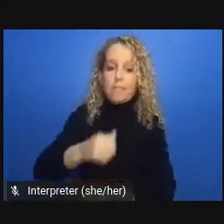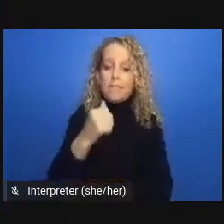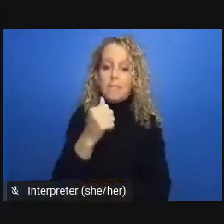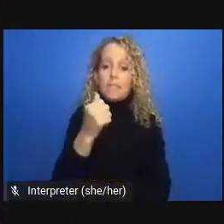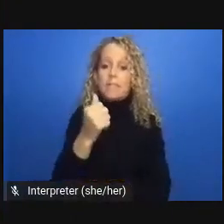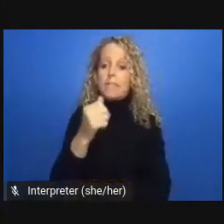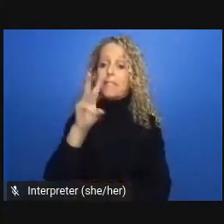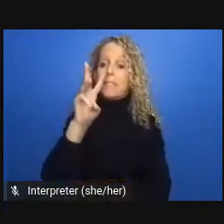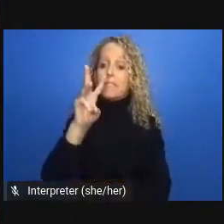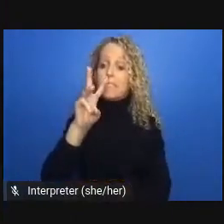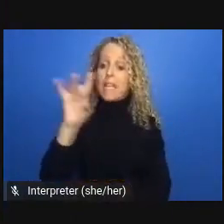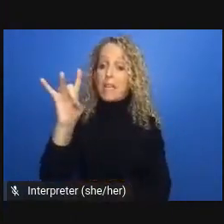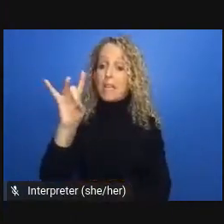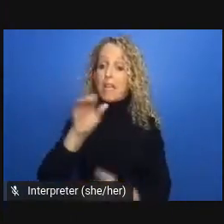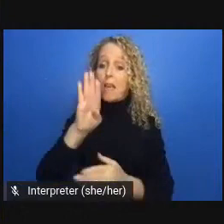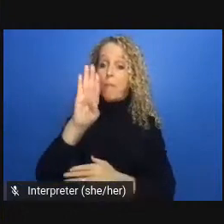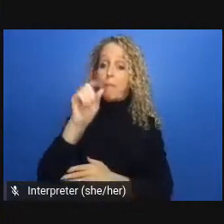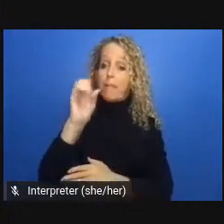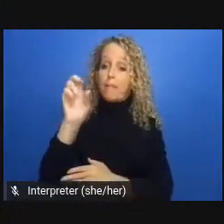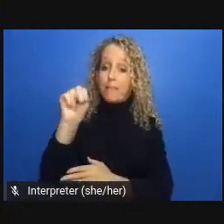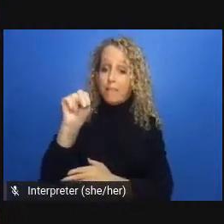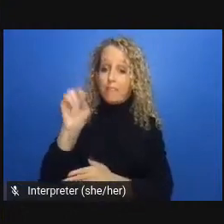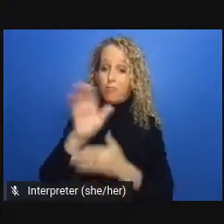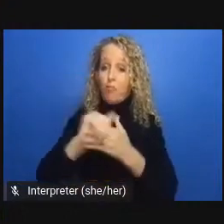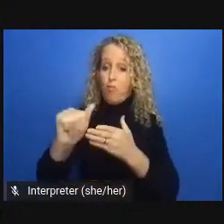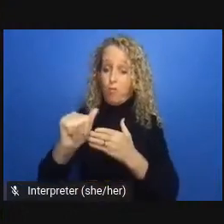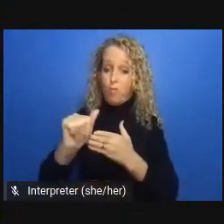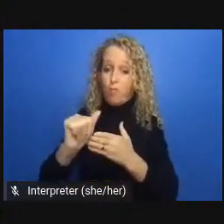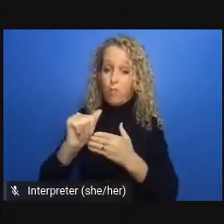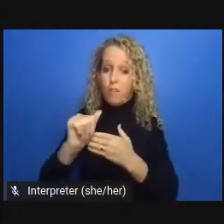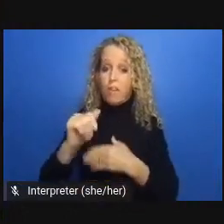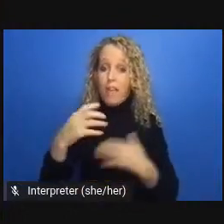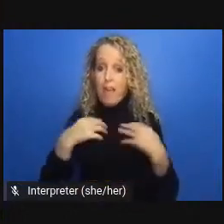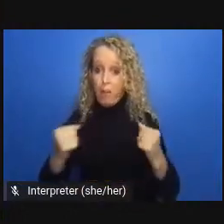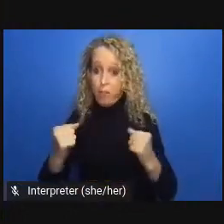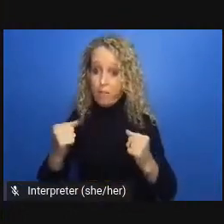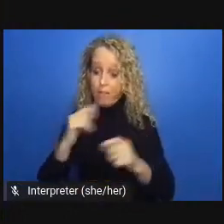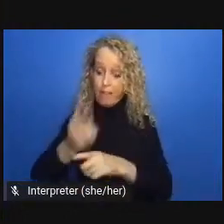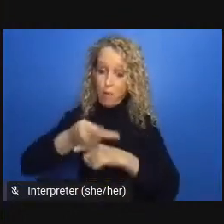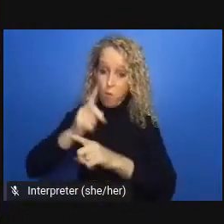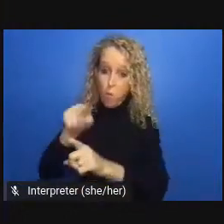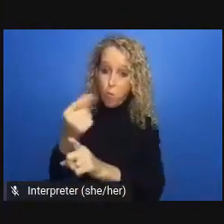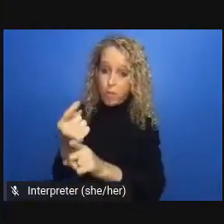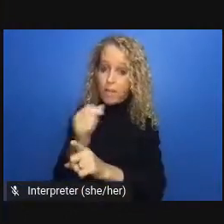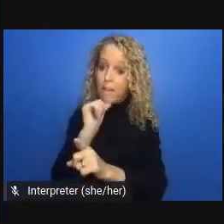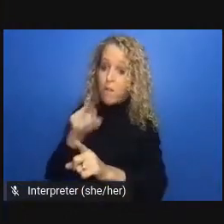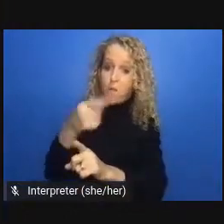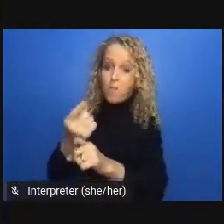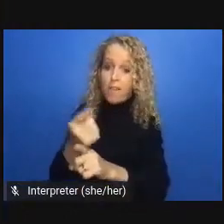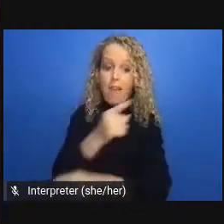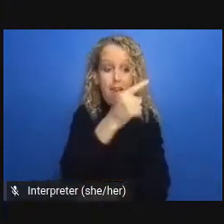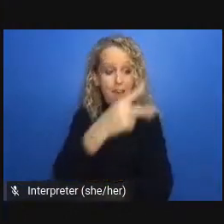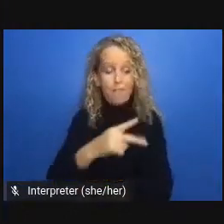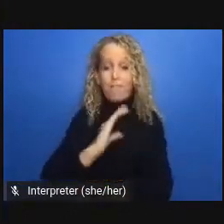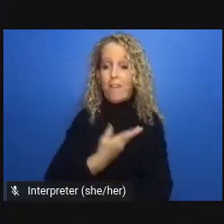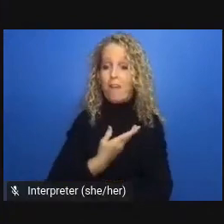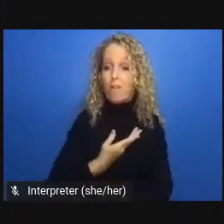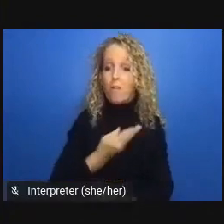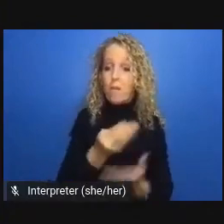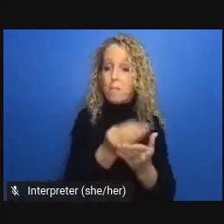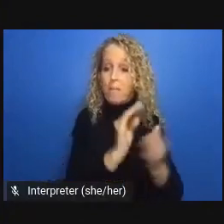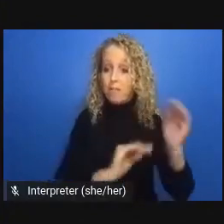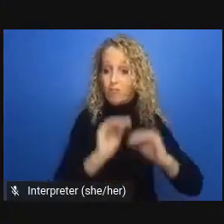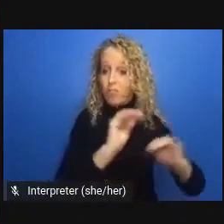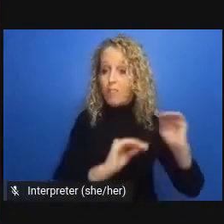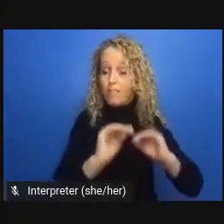of chronic disease in Canada is not just borne by healthcare. It represents more than half of our provincial budgets, as Dodge and Dion